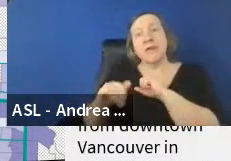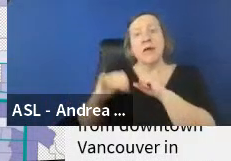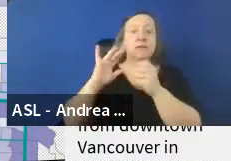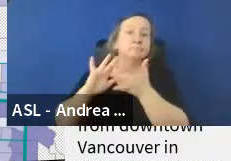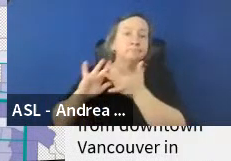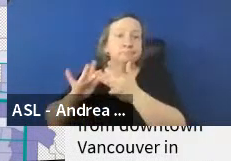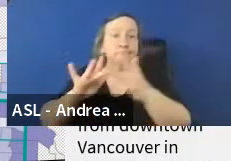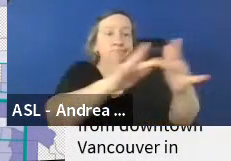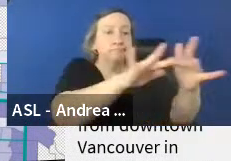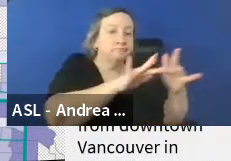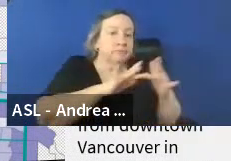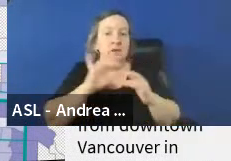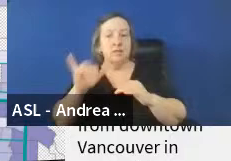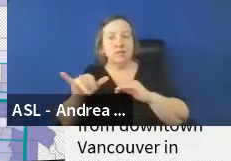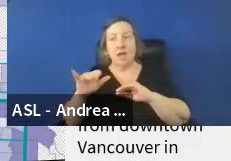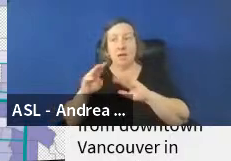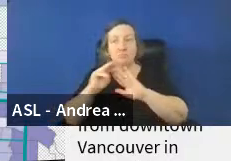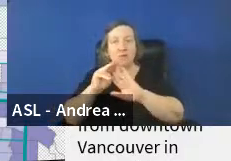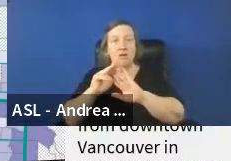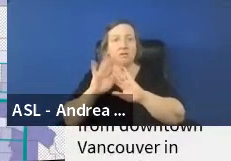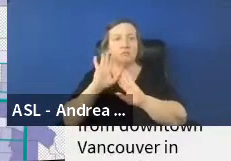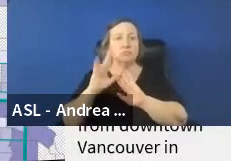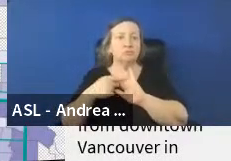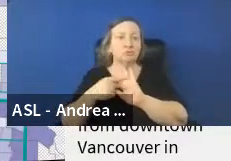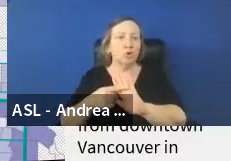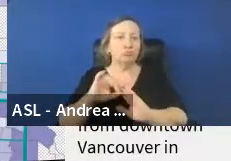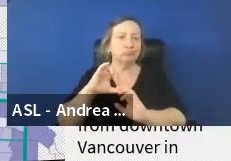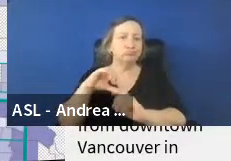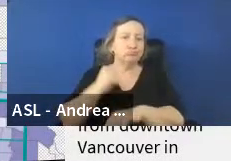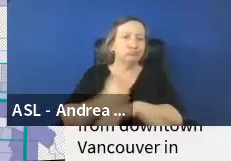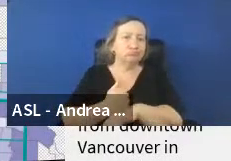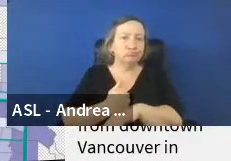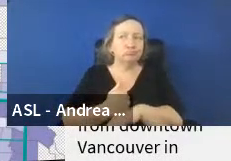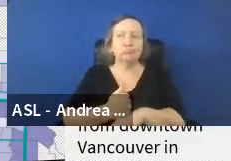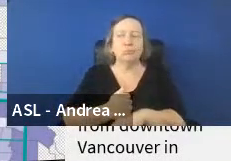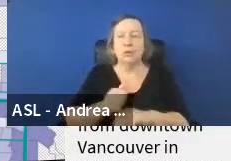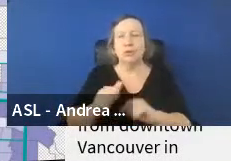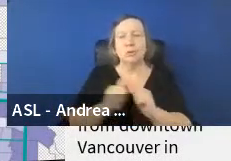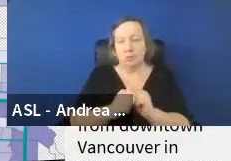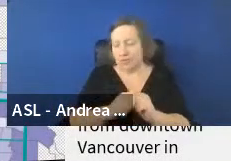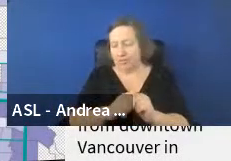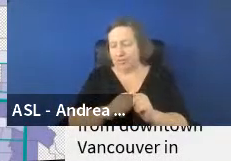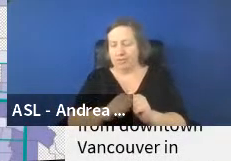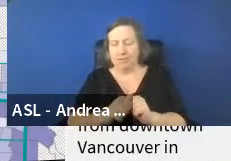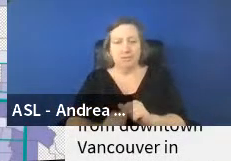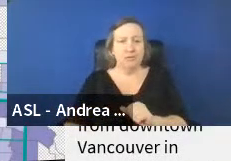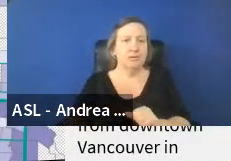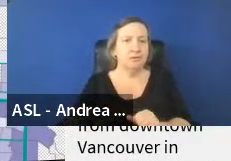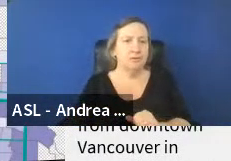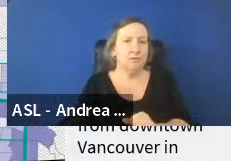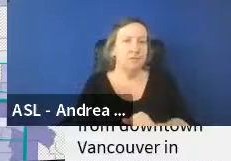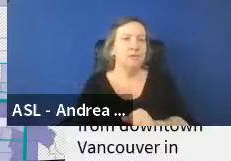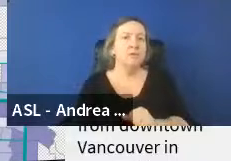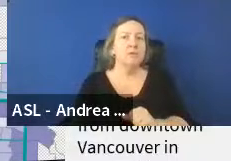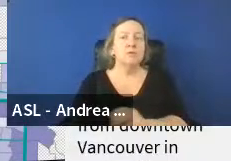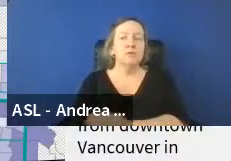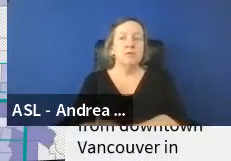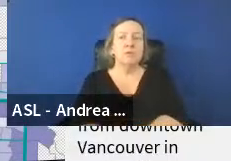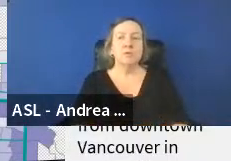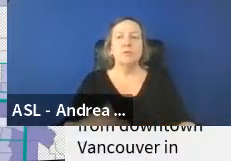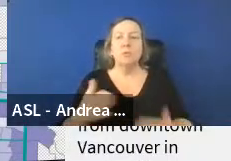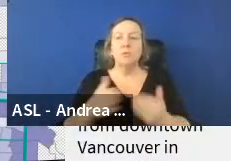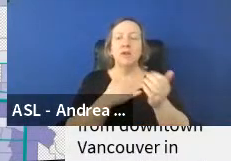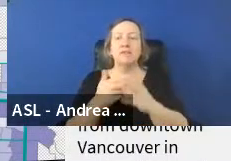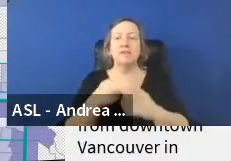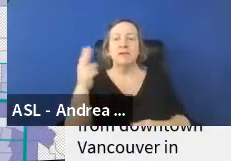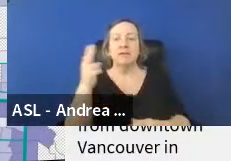model assumes is in place in addition to whatever high capacity transit IBR